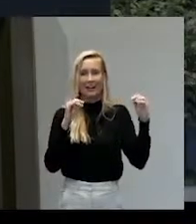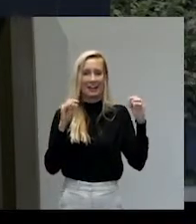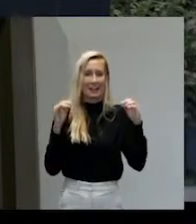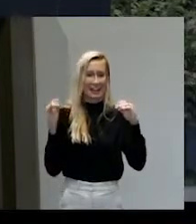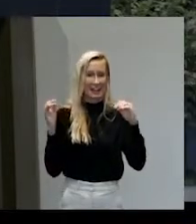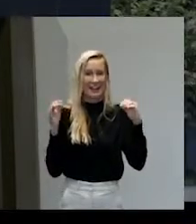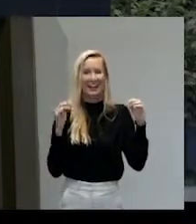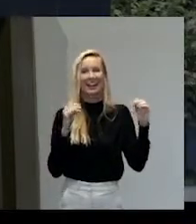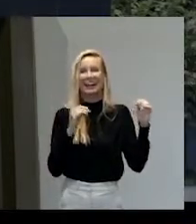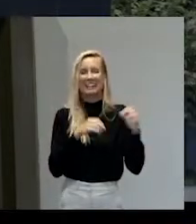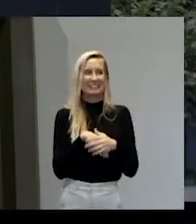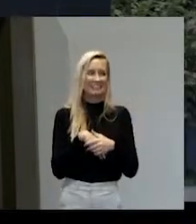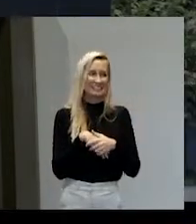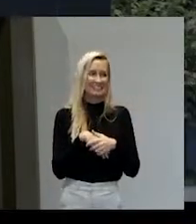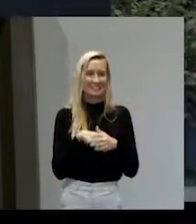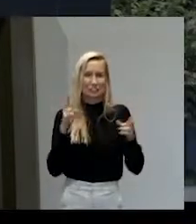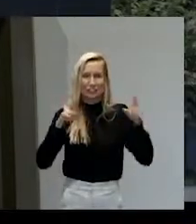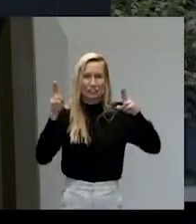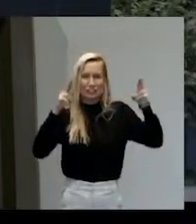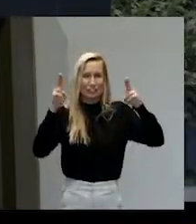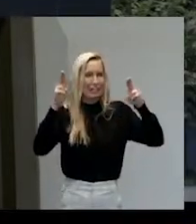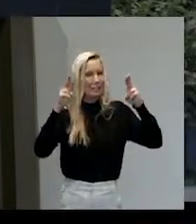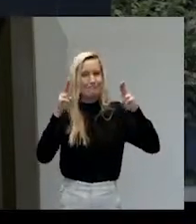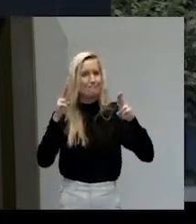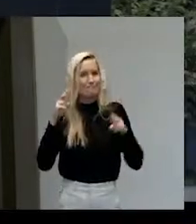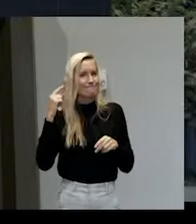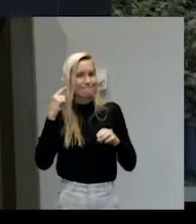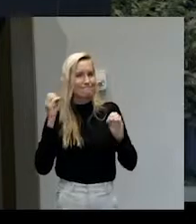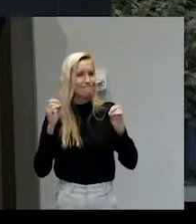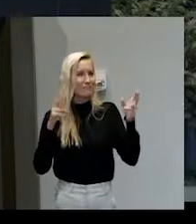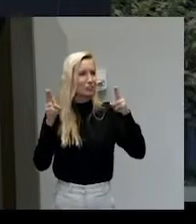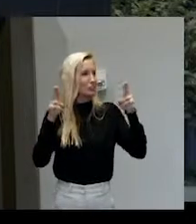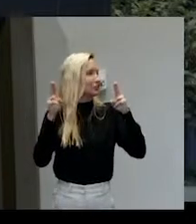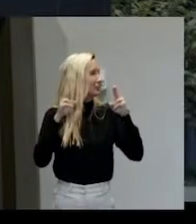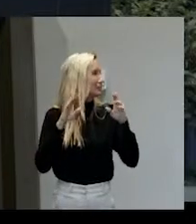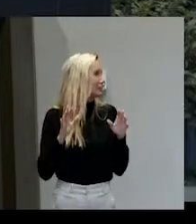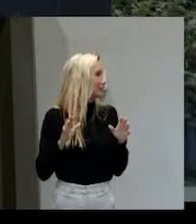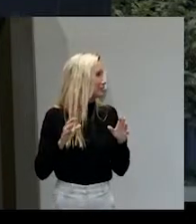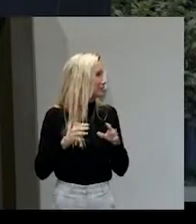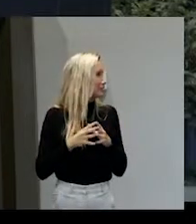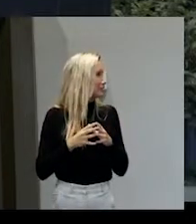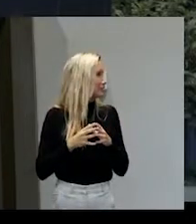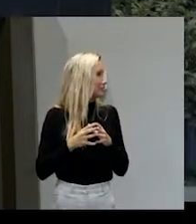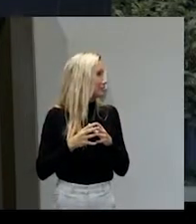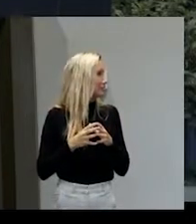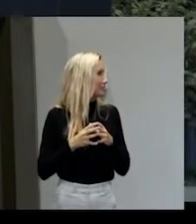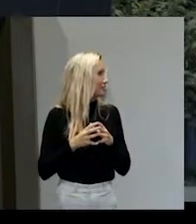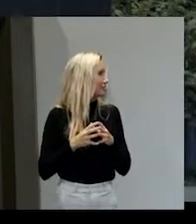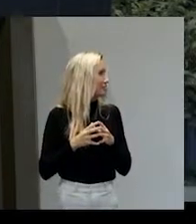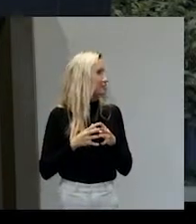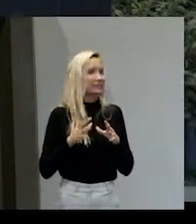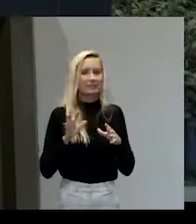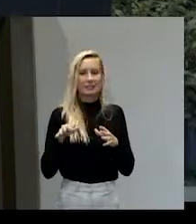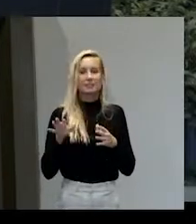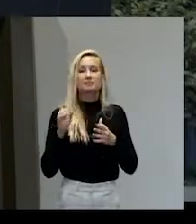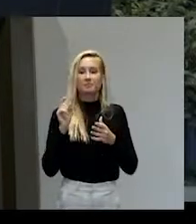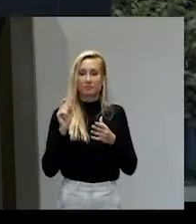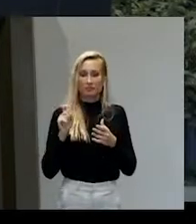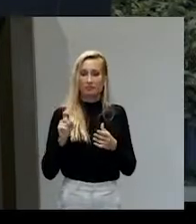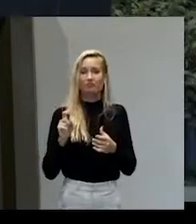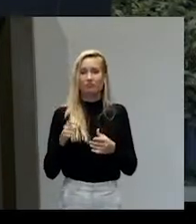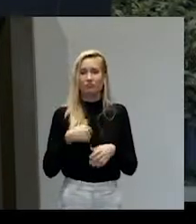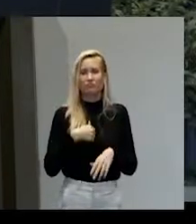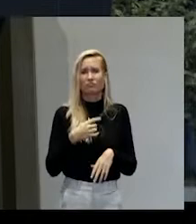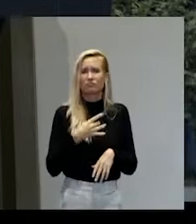No, stop. Don't. I really don't like that. I know you don't. You don't like dirty socks. You have to wear clean socks. All right, go. You got to take